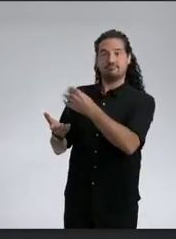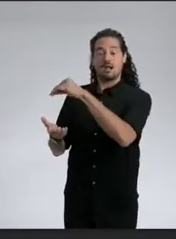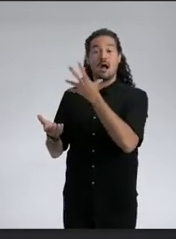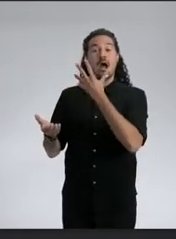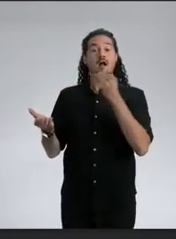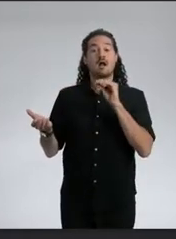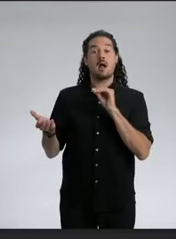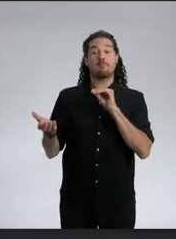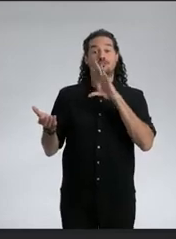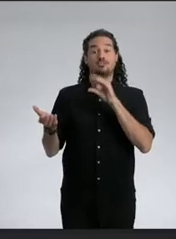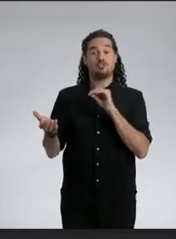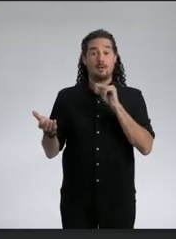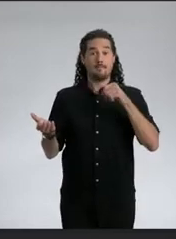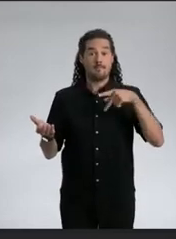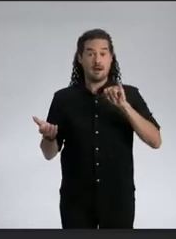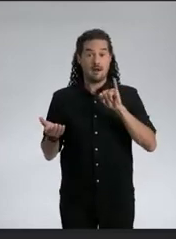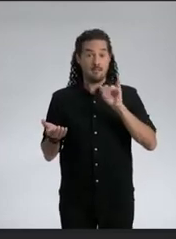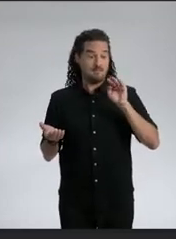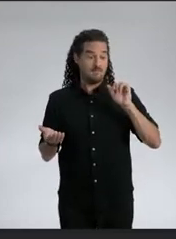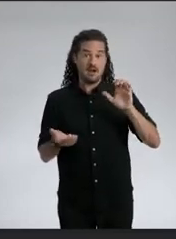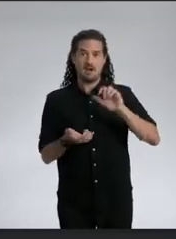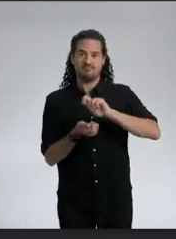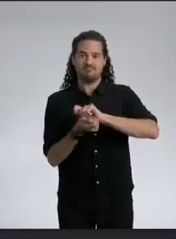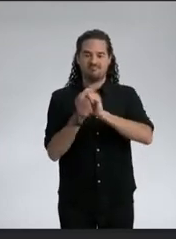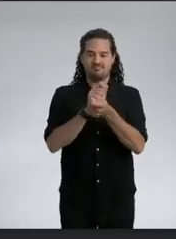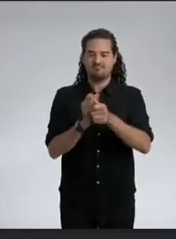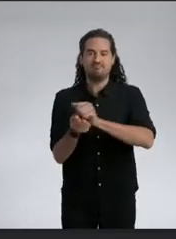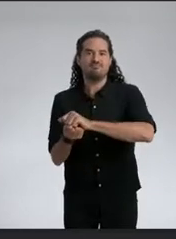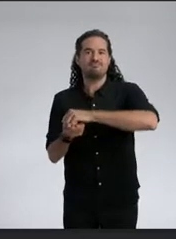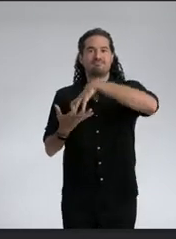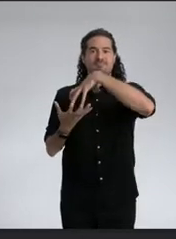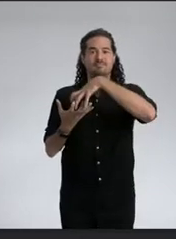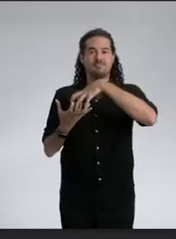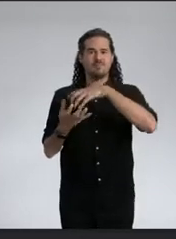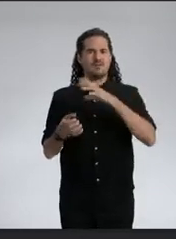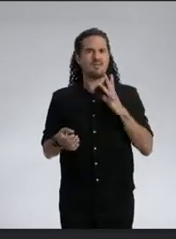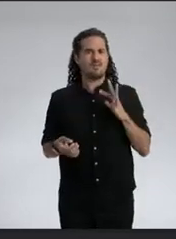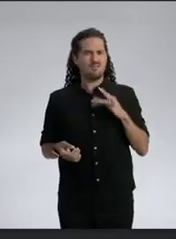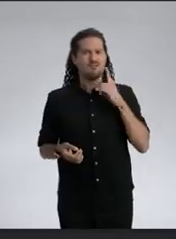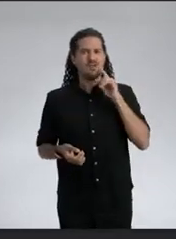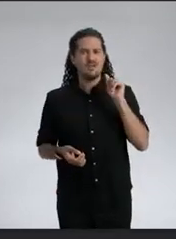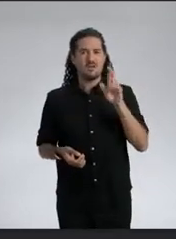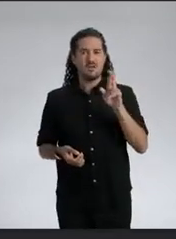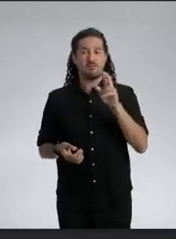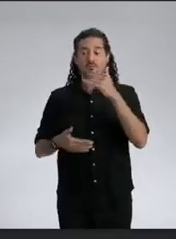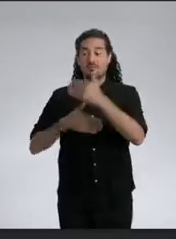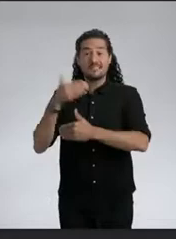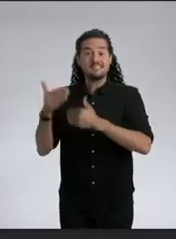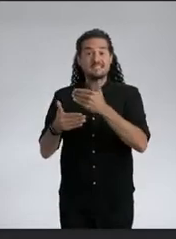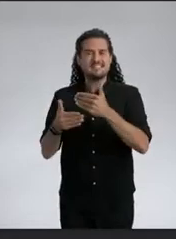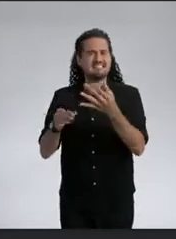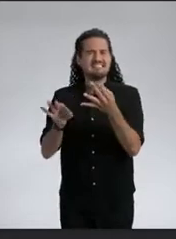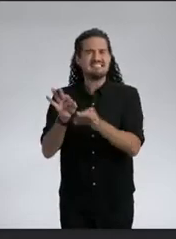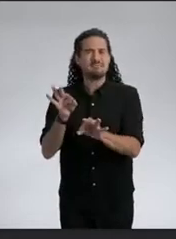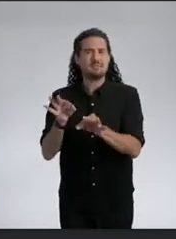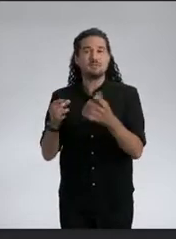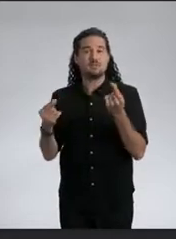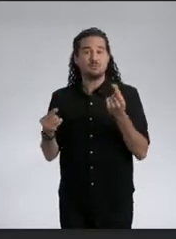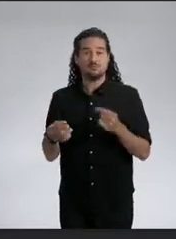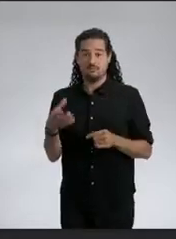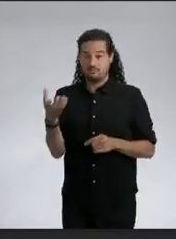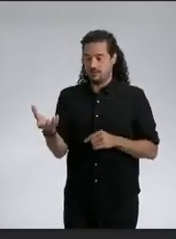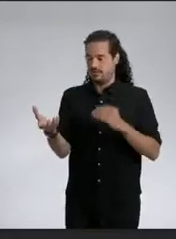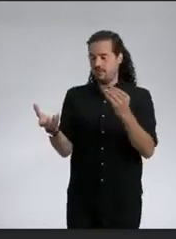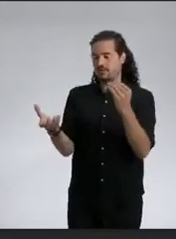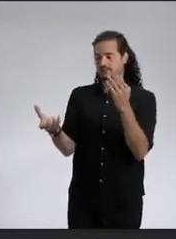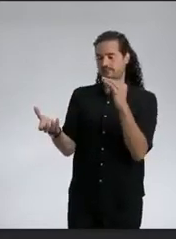into lifelike 3D models, optimized for AR. This process is so simple. You start by taking a series of pictures